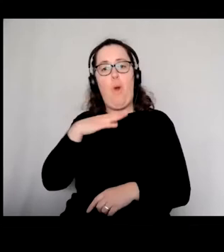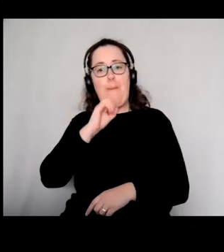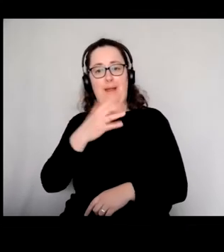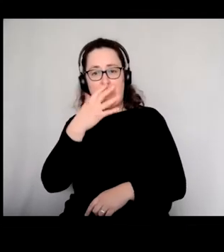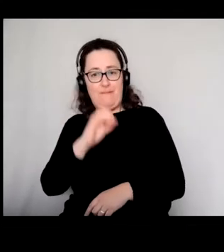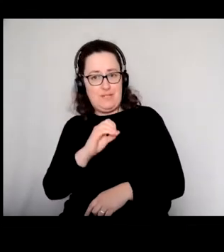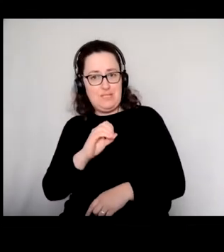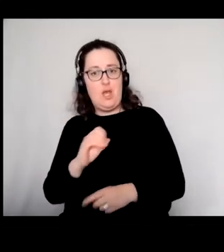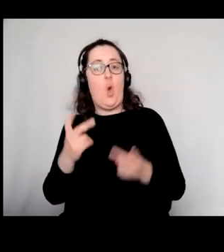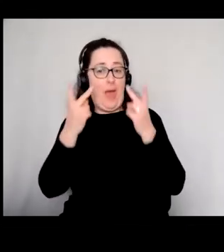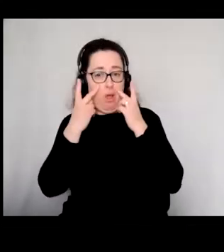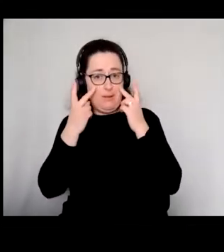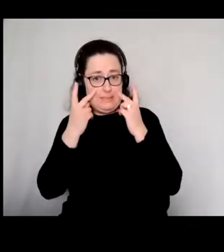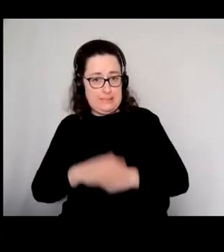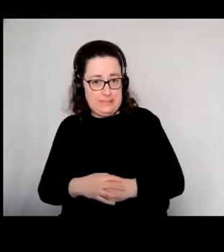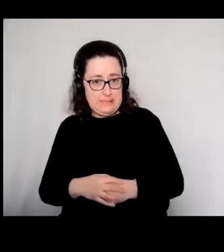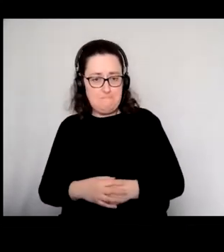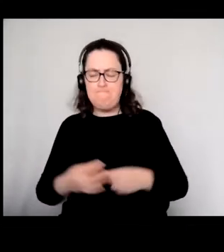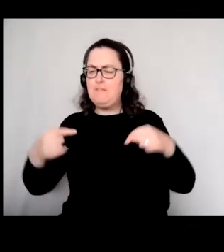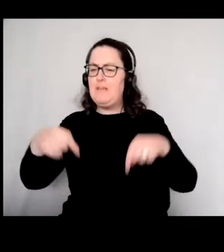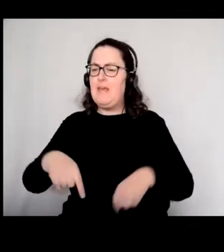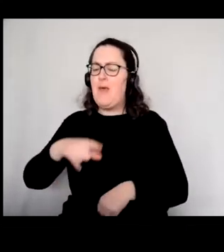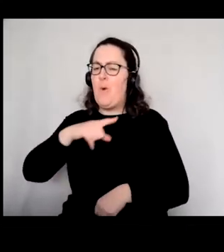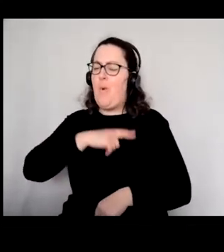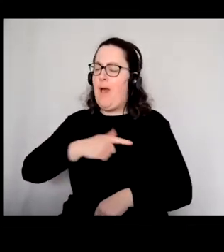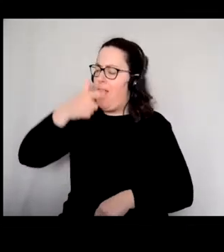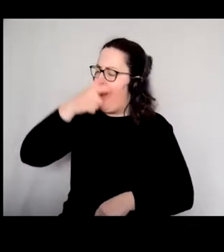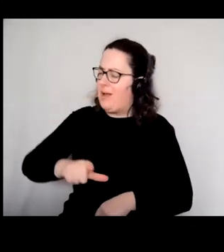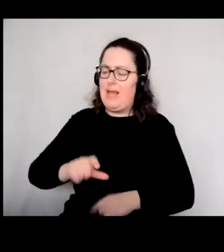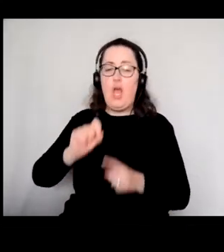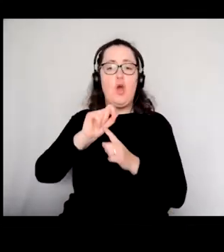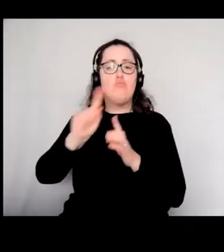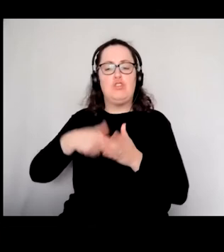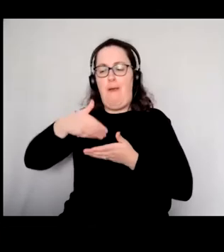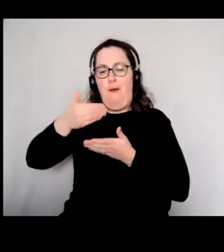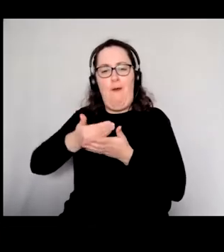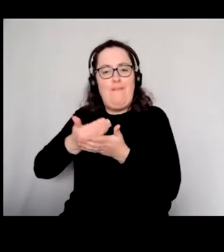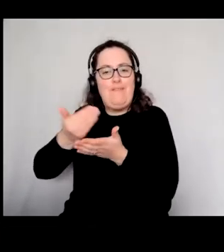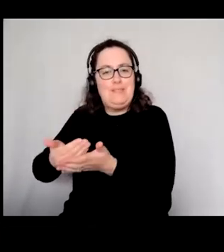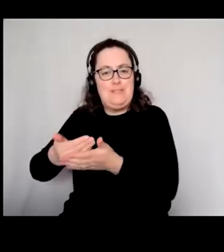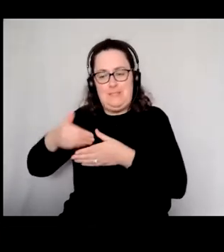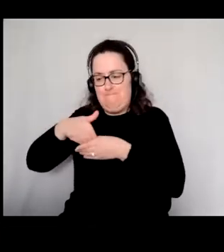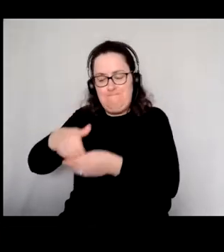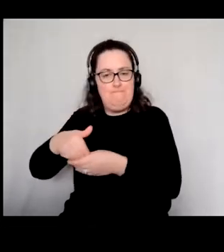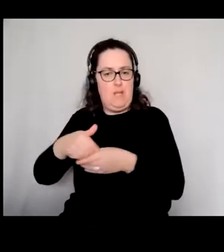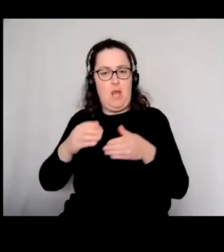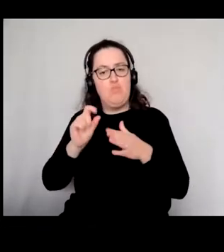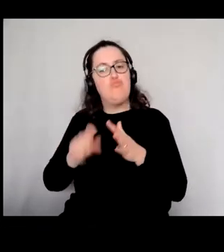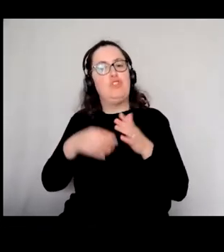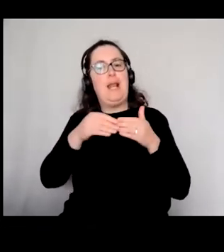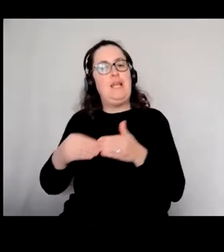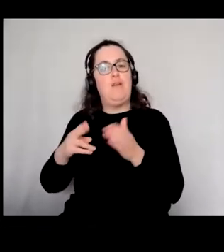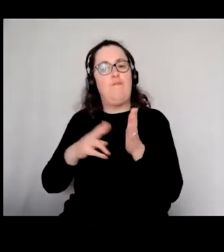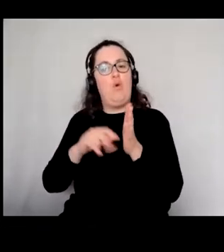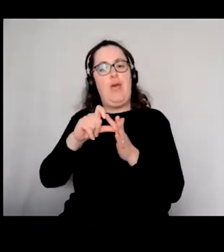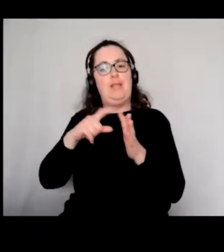glasses. I'm here because I was lucky enough to be the project archivist and collections lead for NDACA.